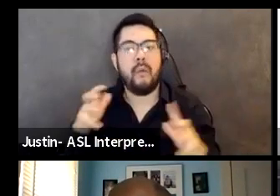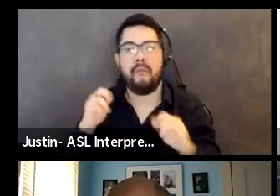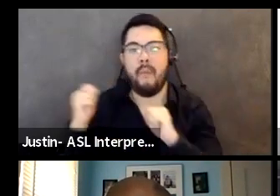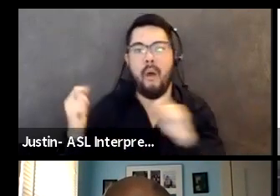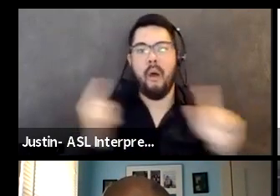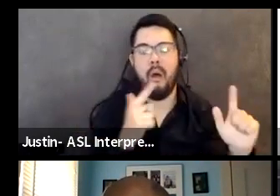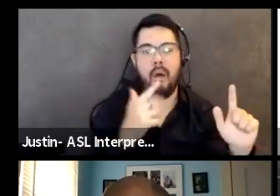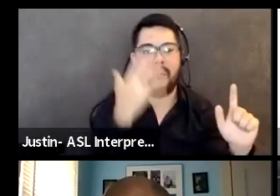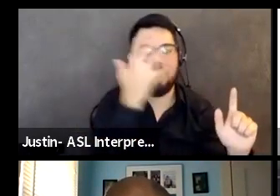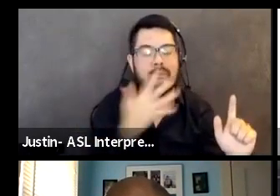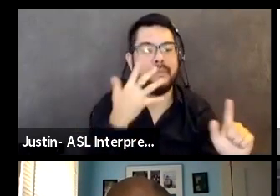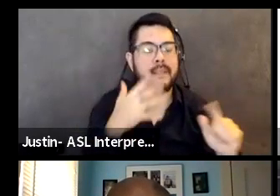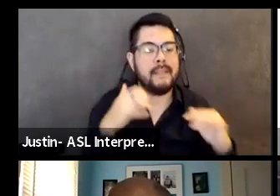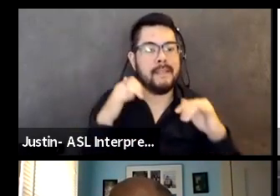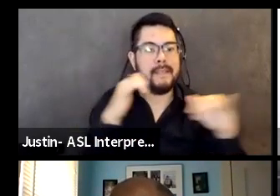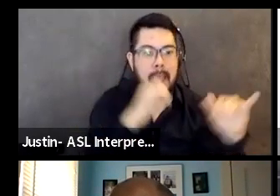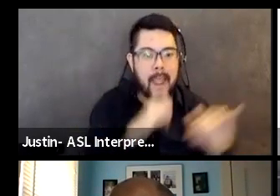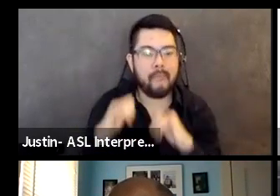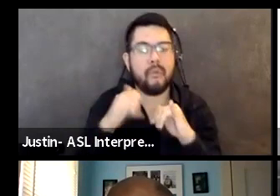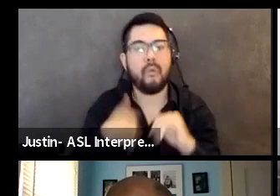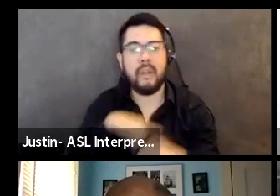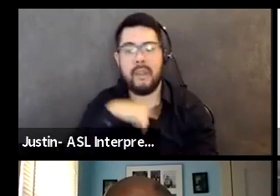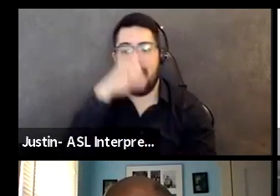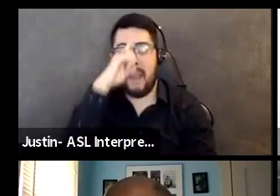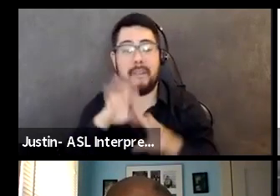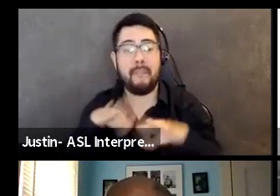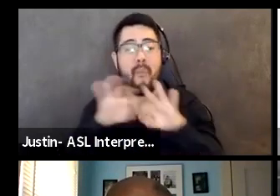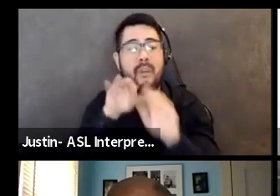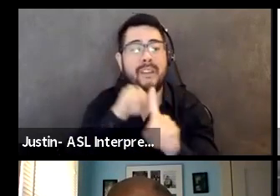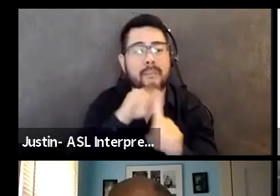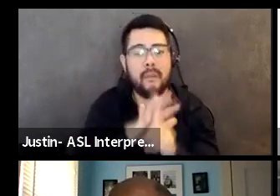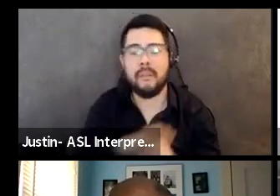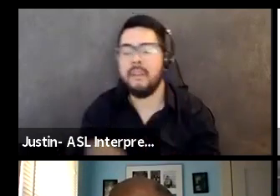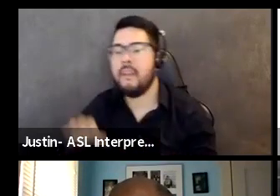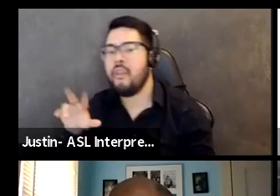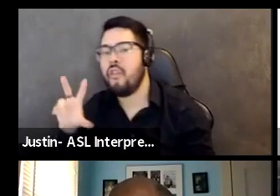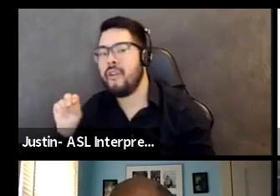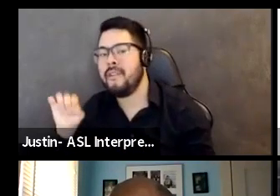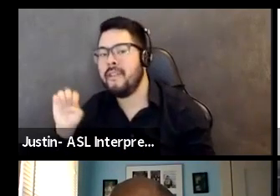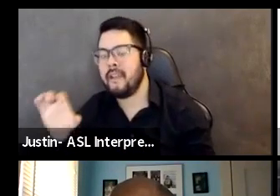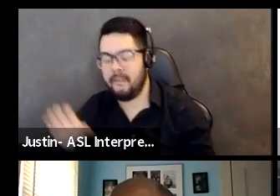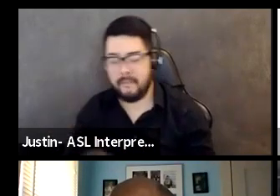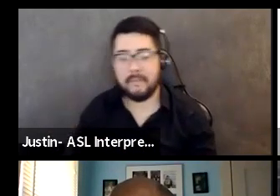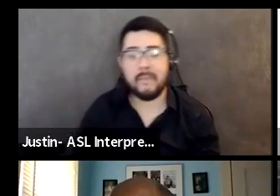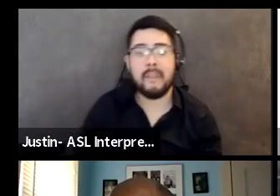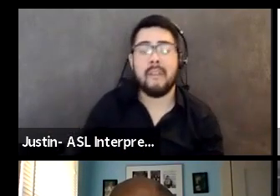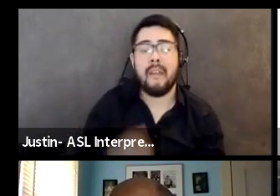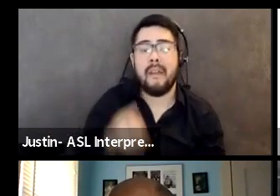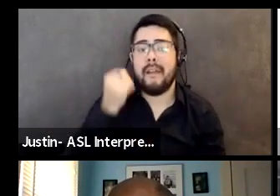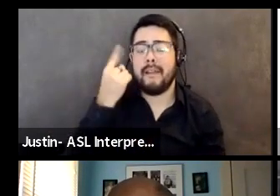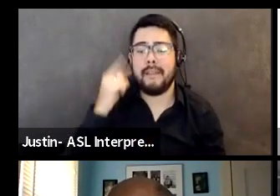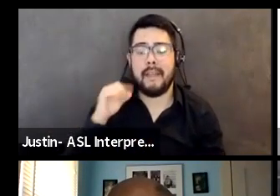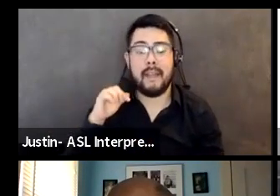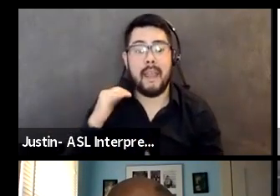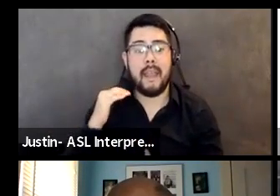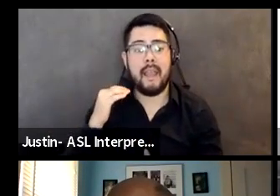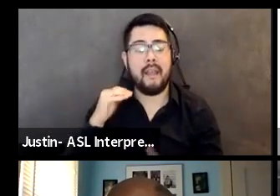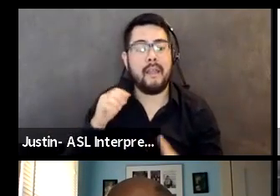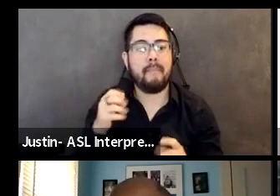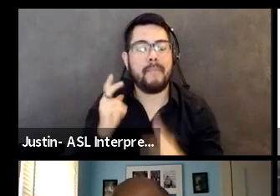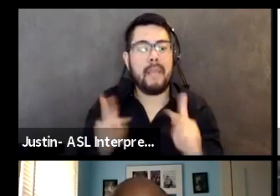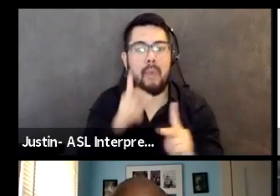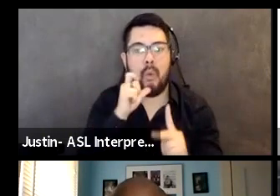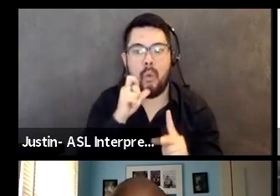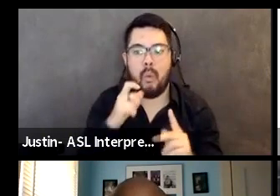thought it was important that she be exposed to the difference you have 30 seconds saganash households speak 44